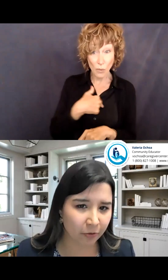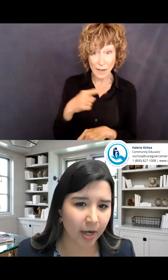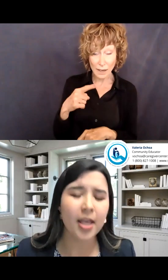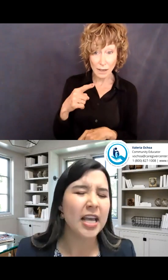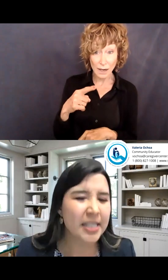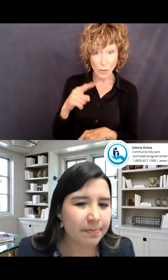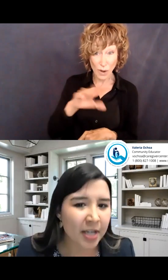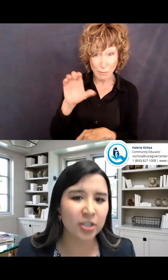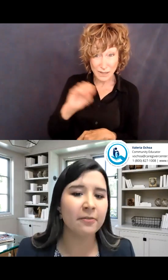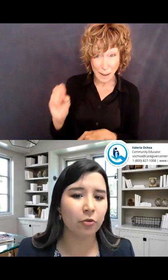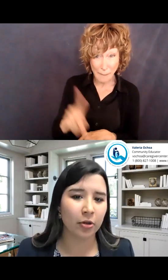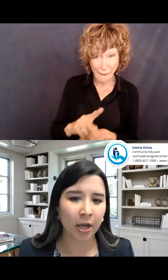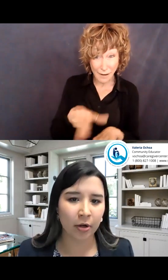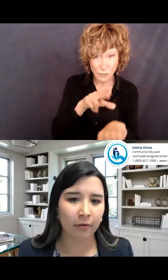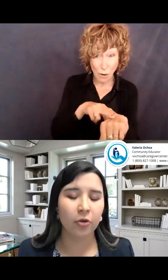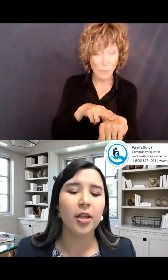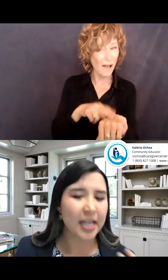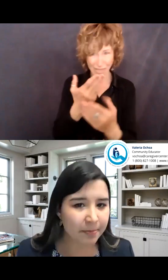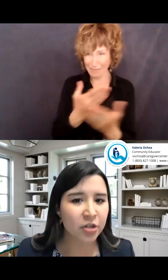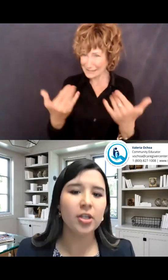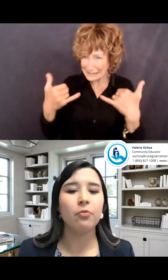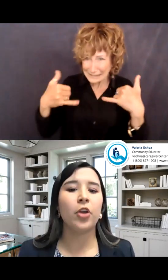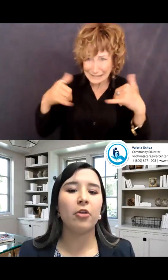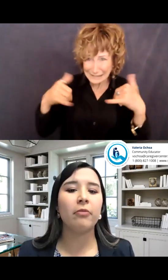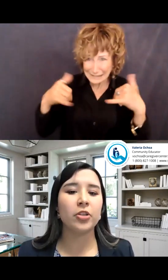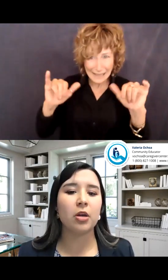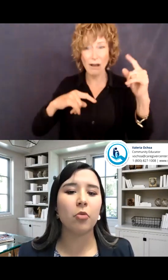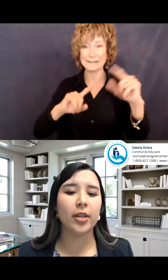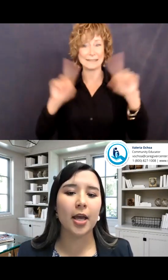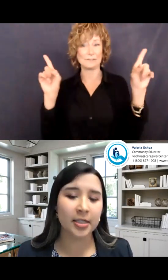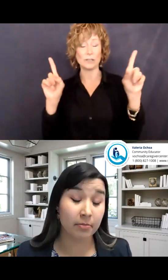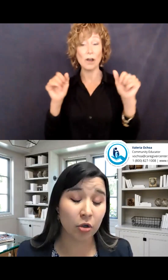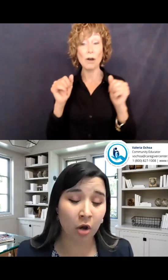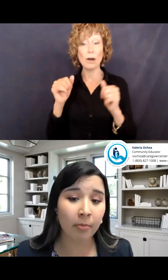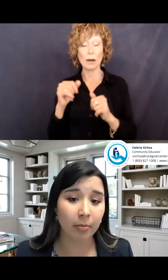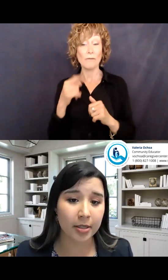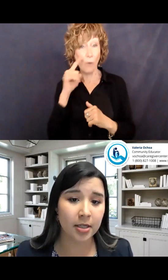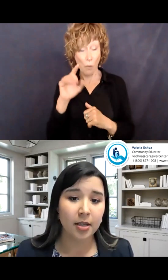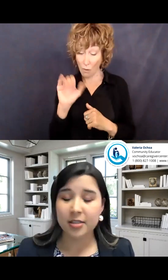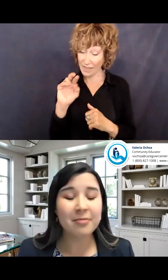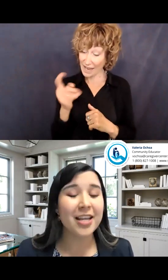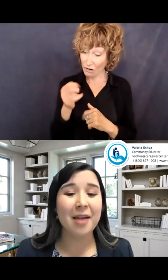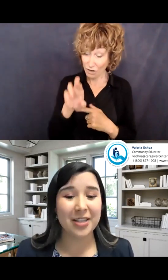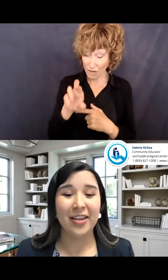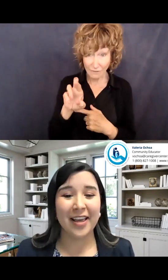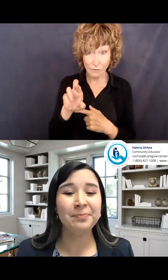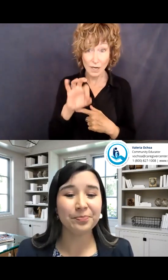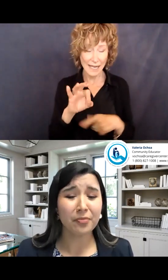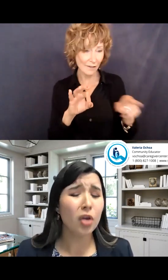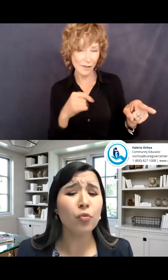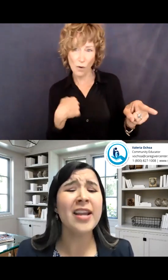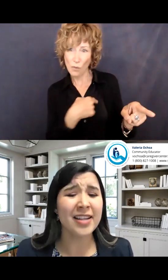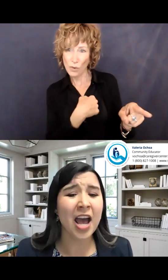still different, especially for the caregiver, especially if we're caring for someone that is immunocompromised. Sometimes,